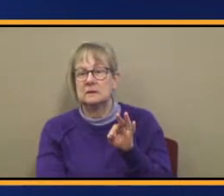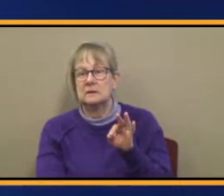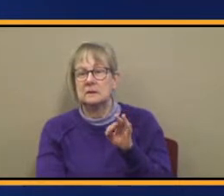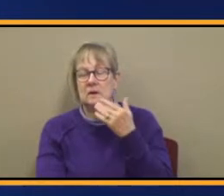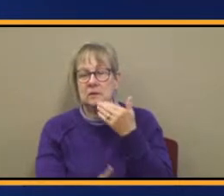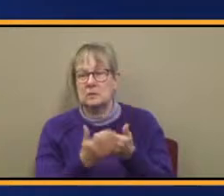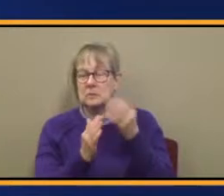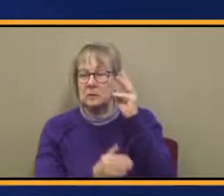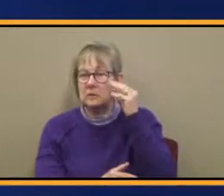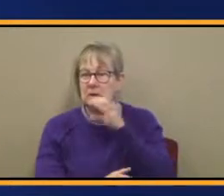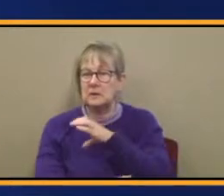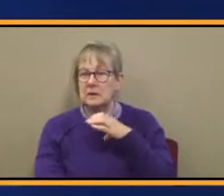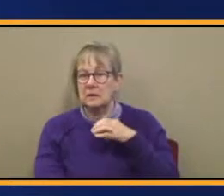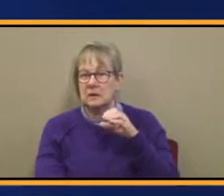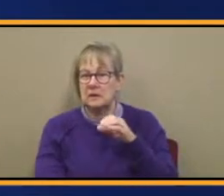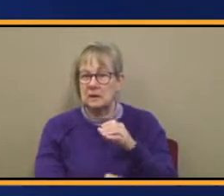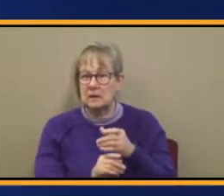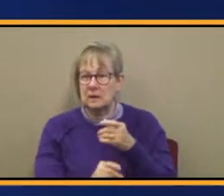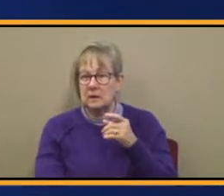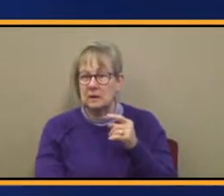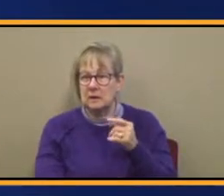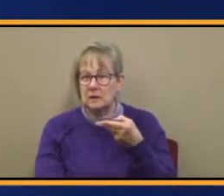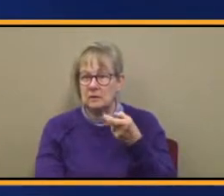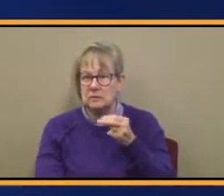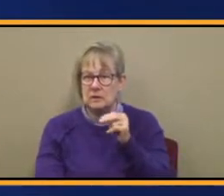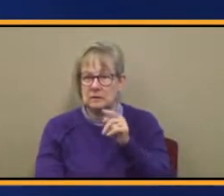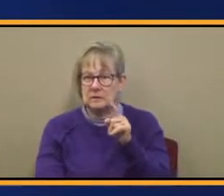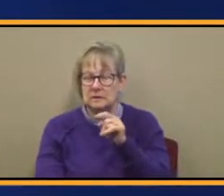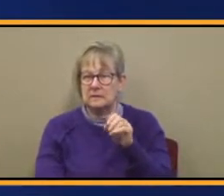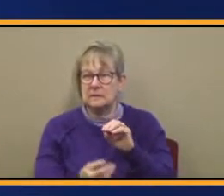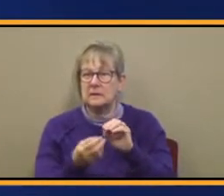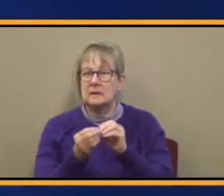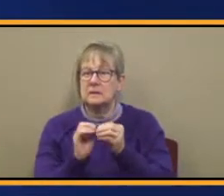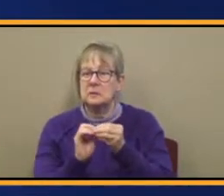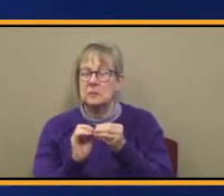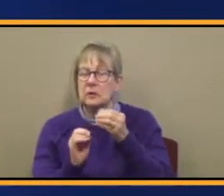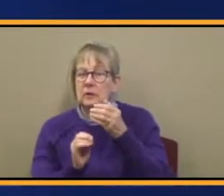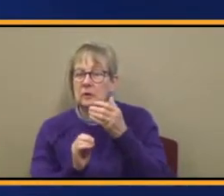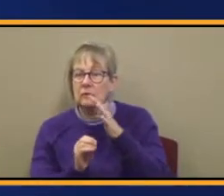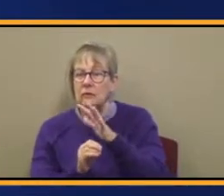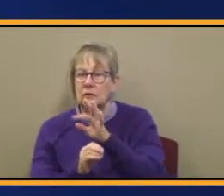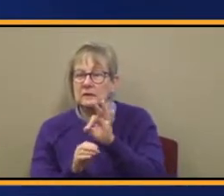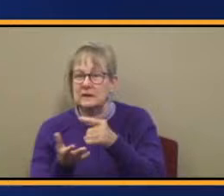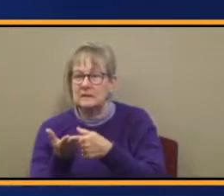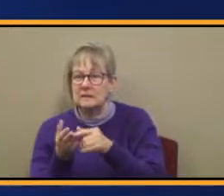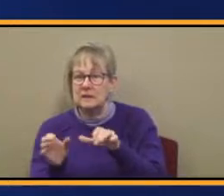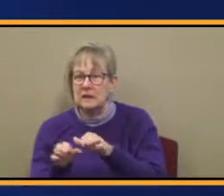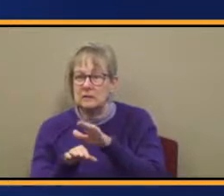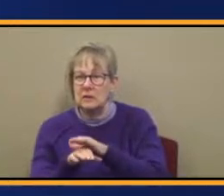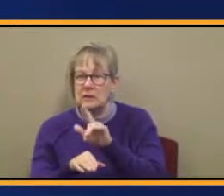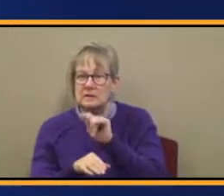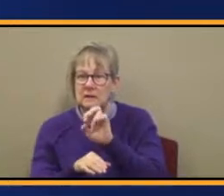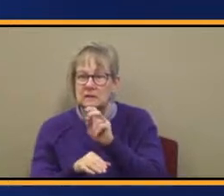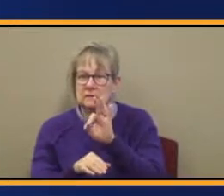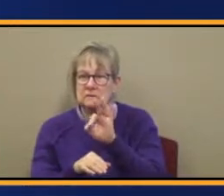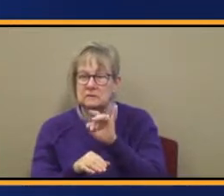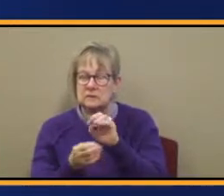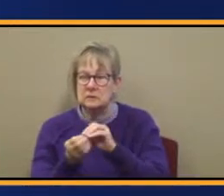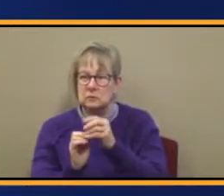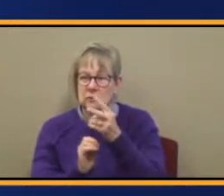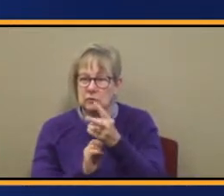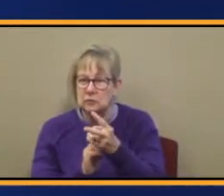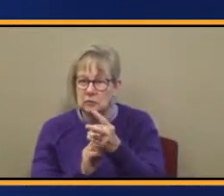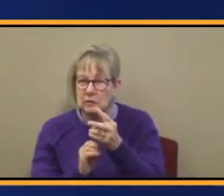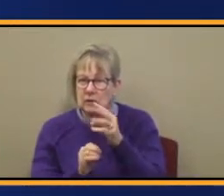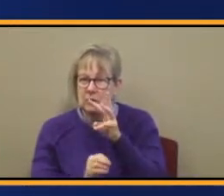Good morning, Mayor and Council. Good morning again, sir. For Yvette Hernandez. Item 49 is discussion and action on award of task order number 2 in support of